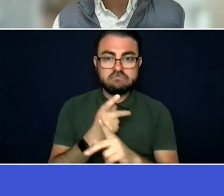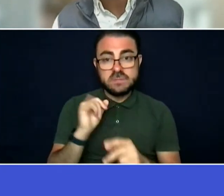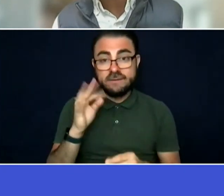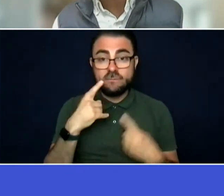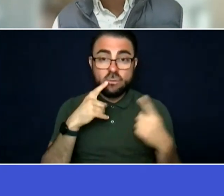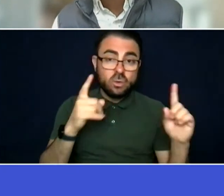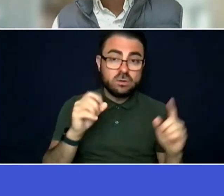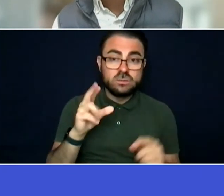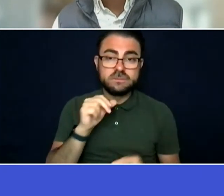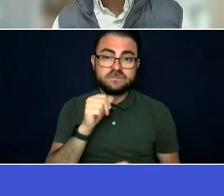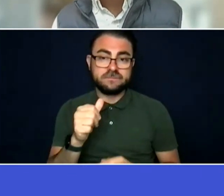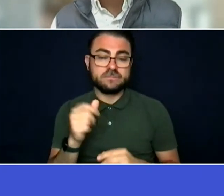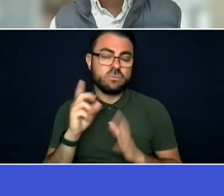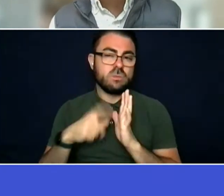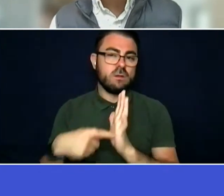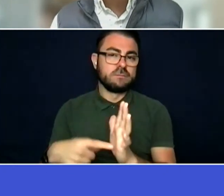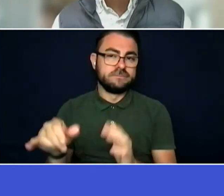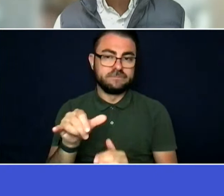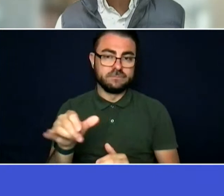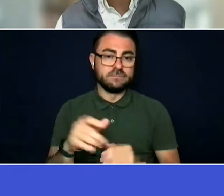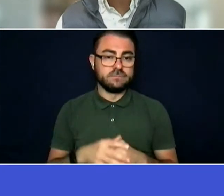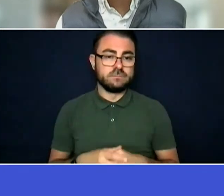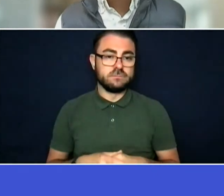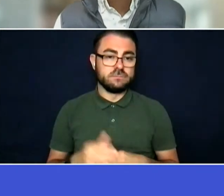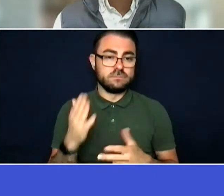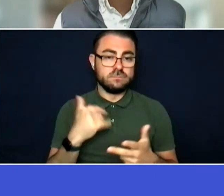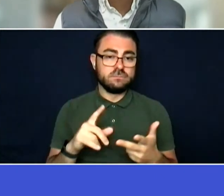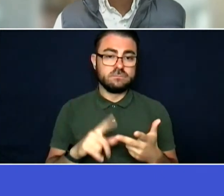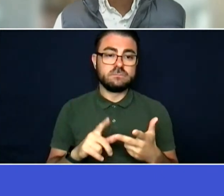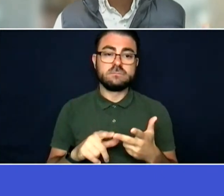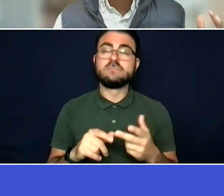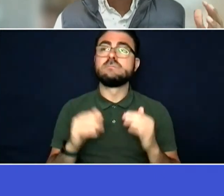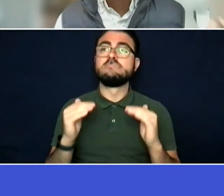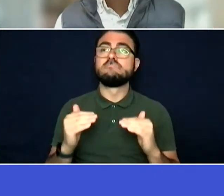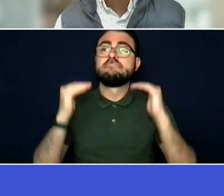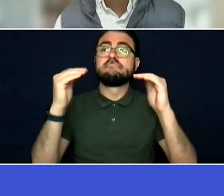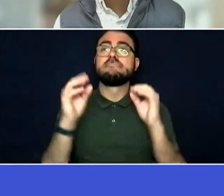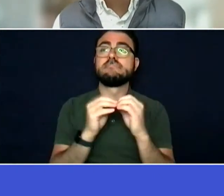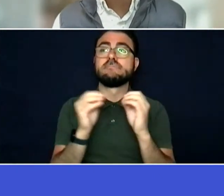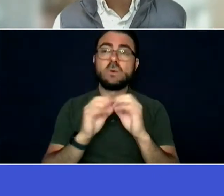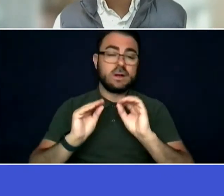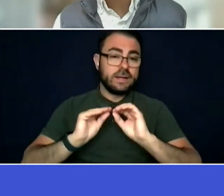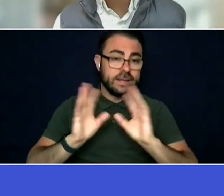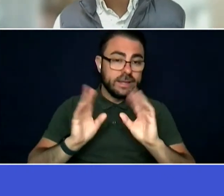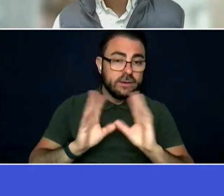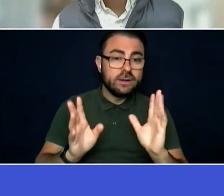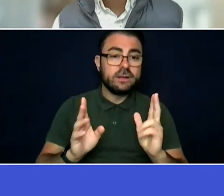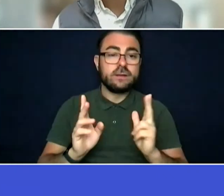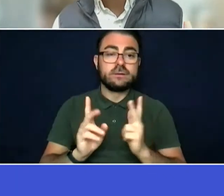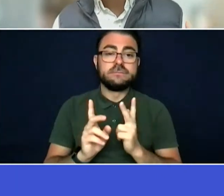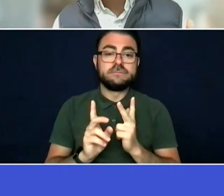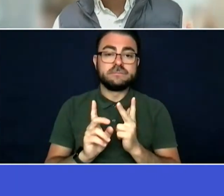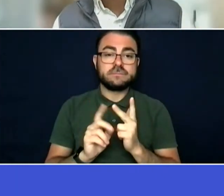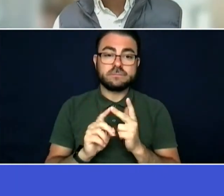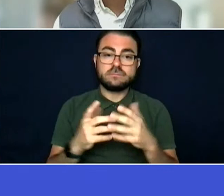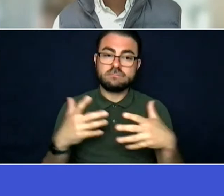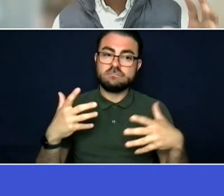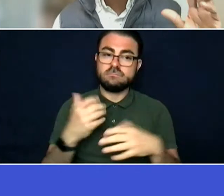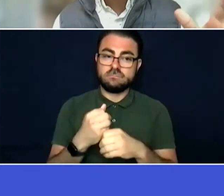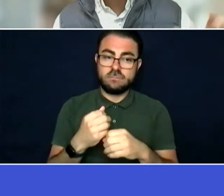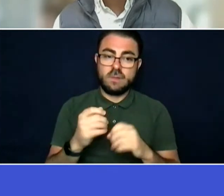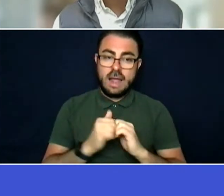and comprehensiveness by adding footnotes on additional program details, including how we're coming to some of our estimates, as well